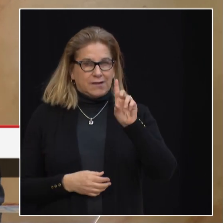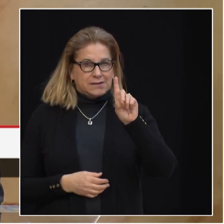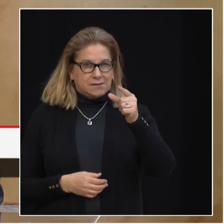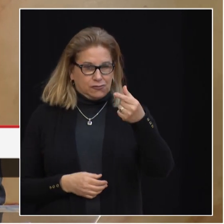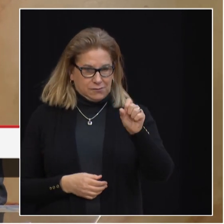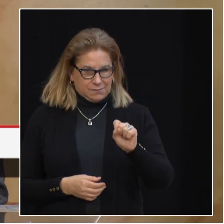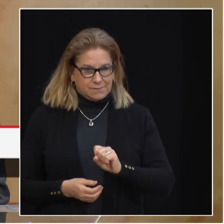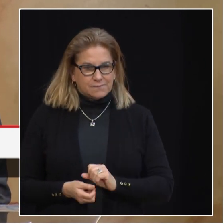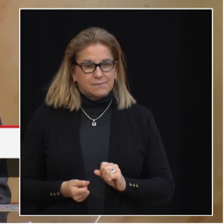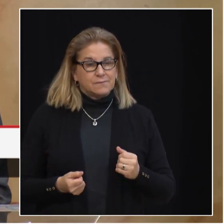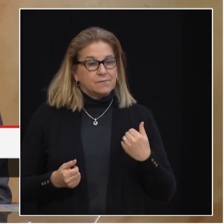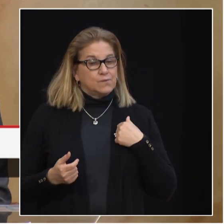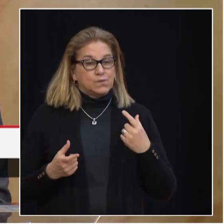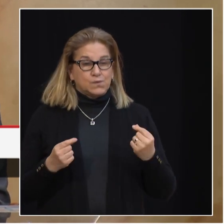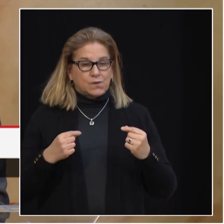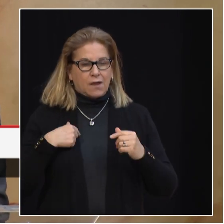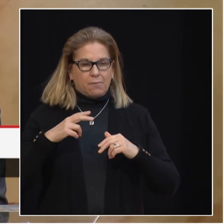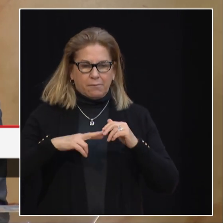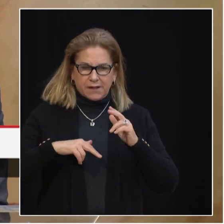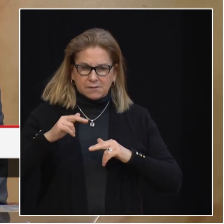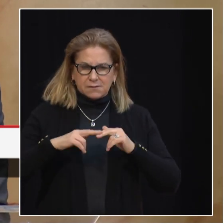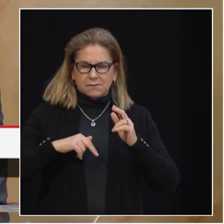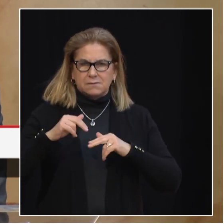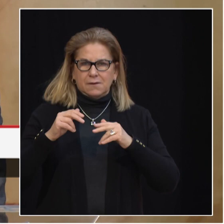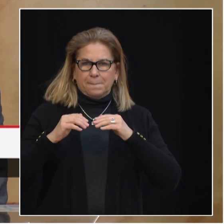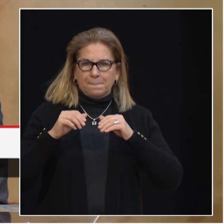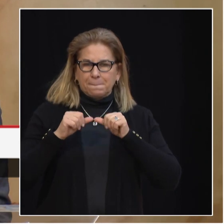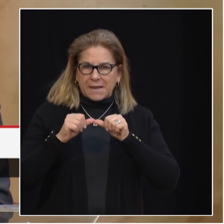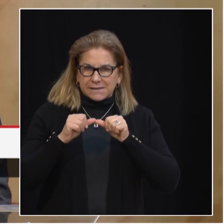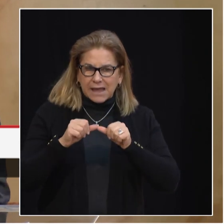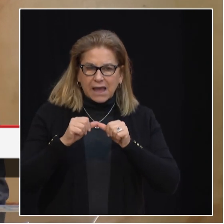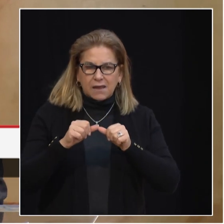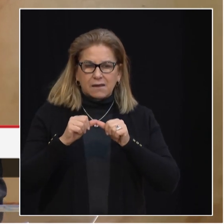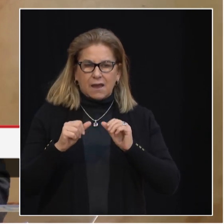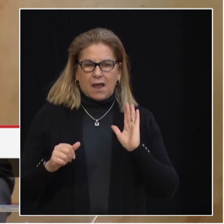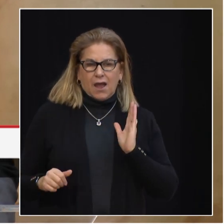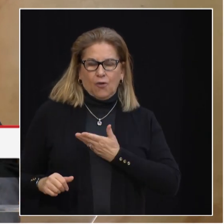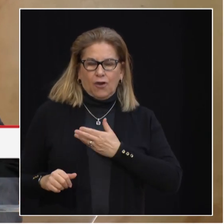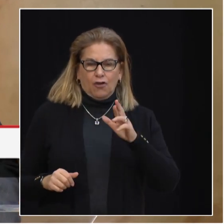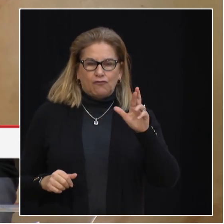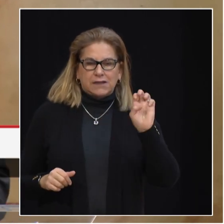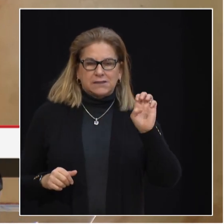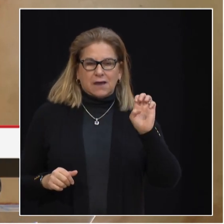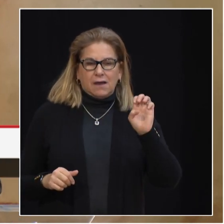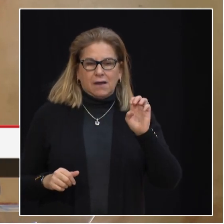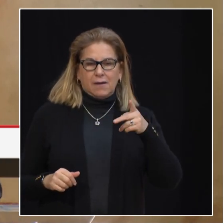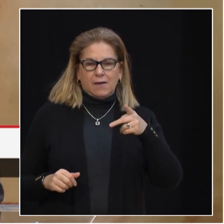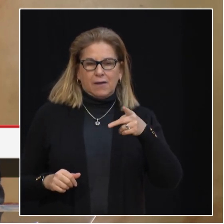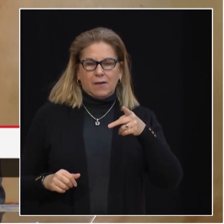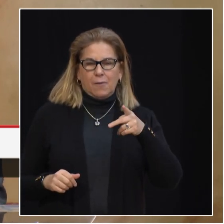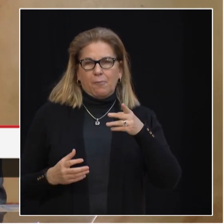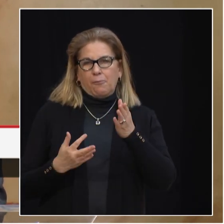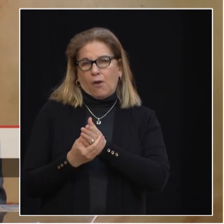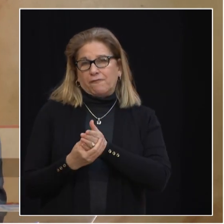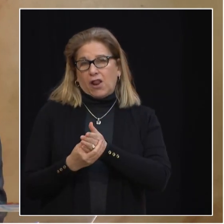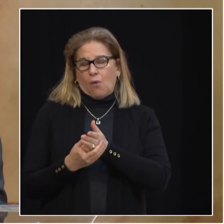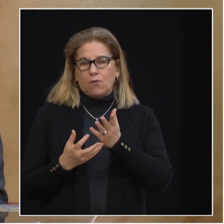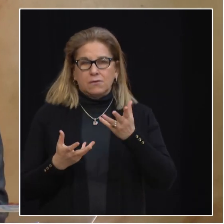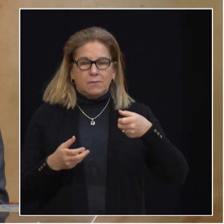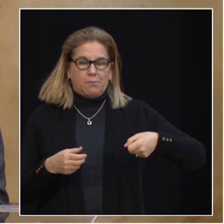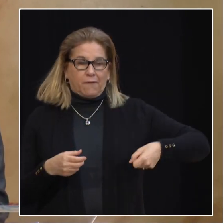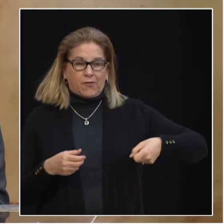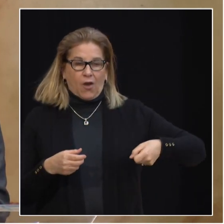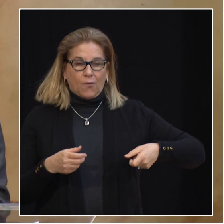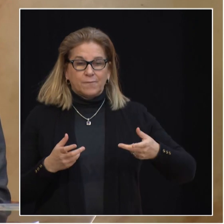maintain, and sustain the District of Columbia's real estate portfolio. For those of you who did not know, the District of Columbia's real